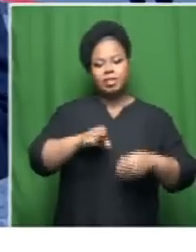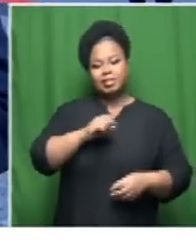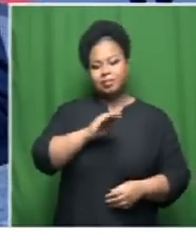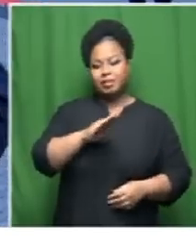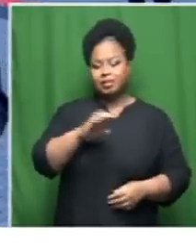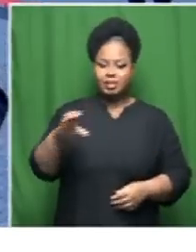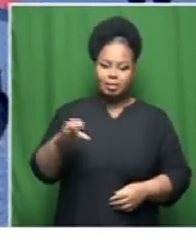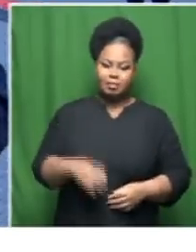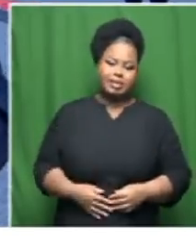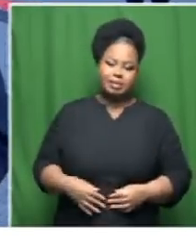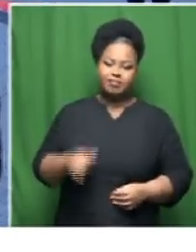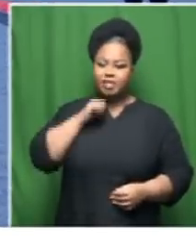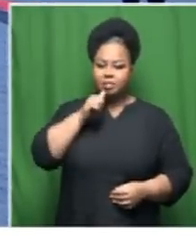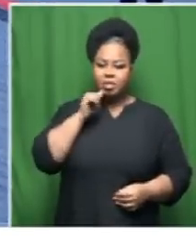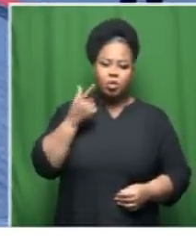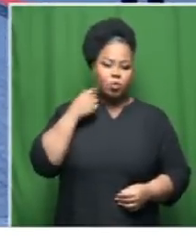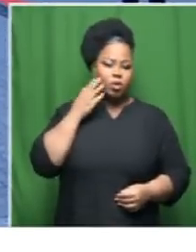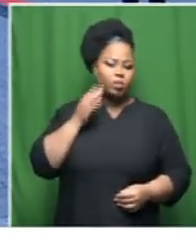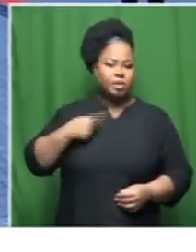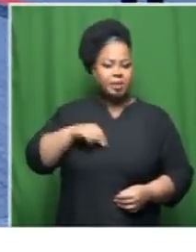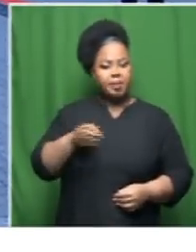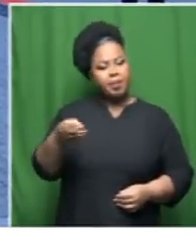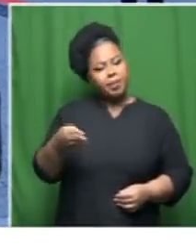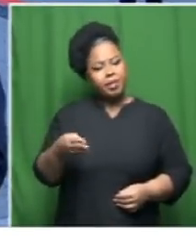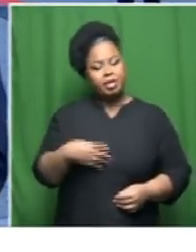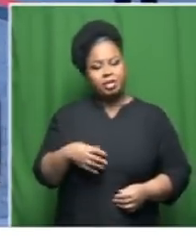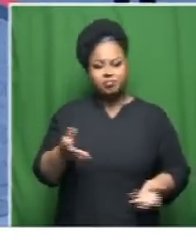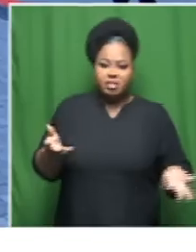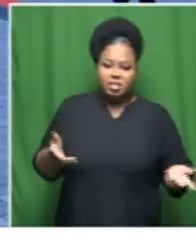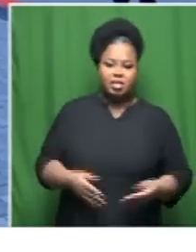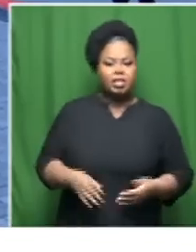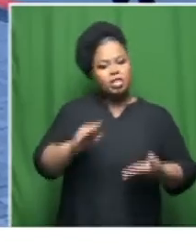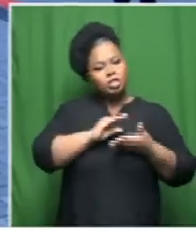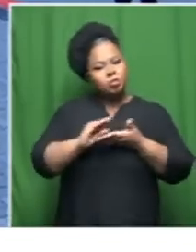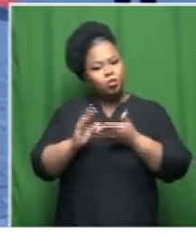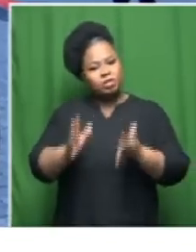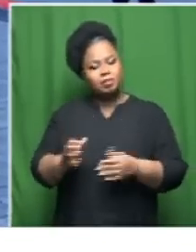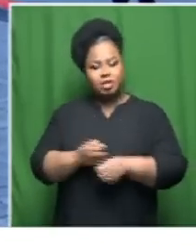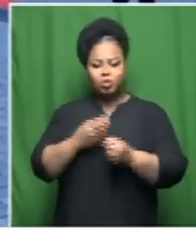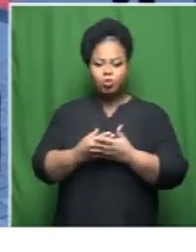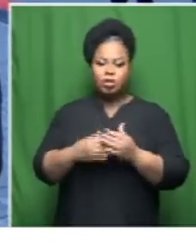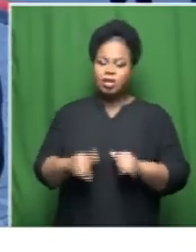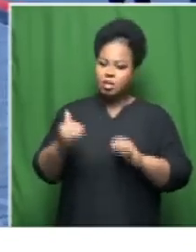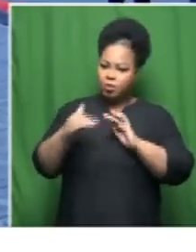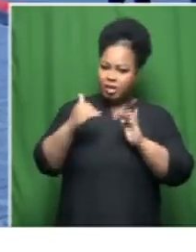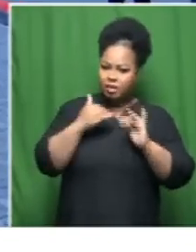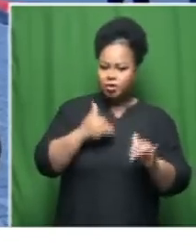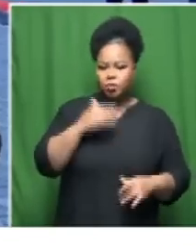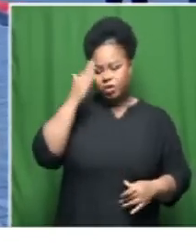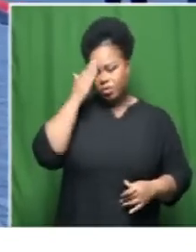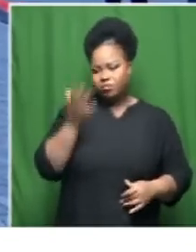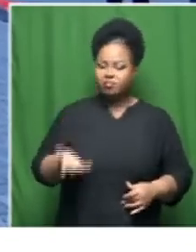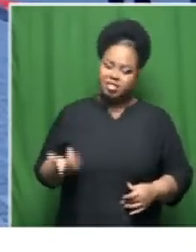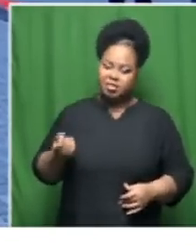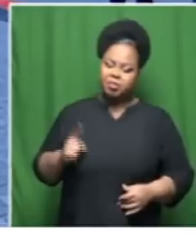do get, even if we're not there ourselves as a news organization, the sponsors make sure that they send us material. We know what the ladies are up to.